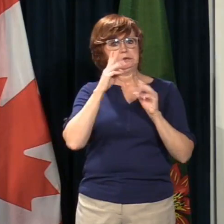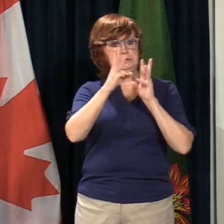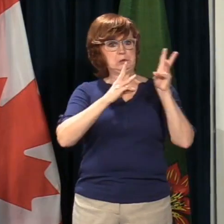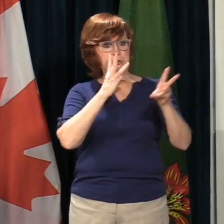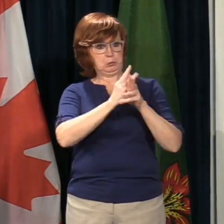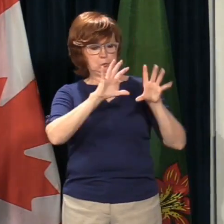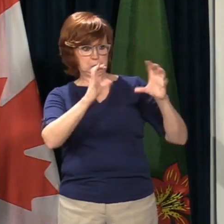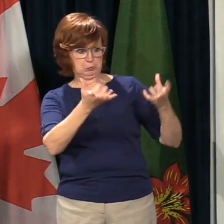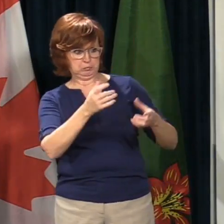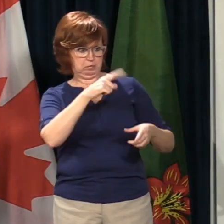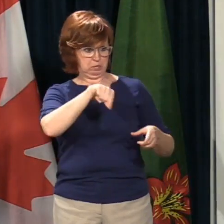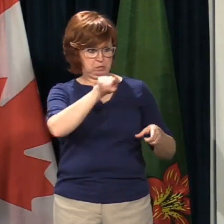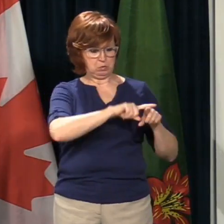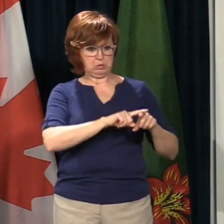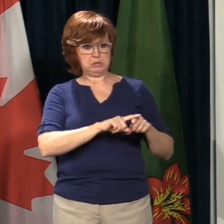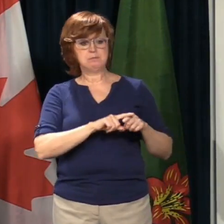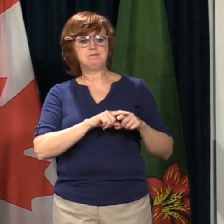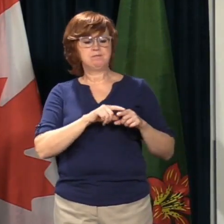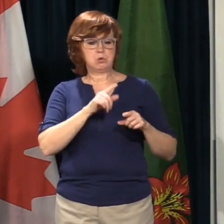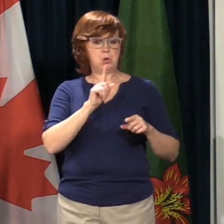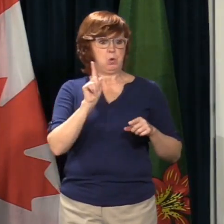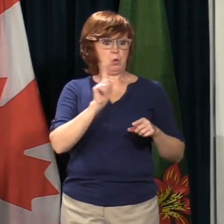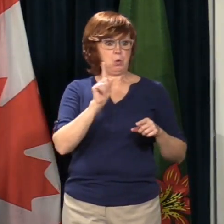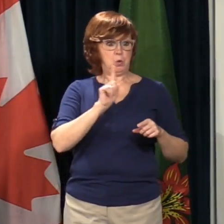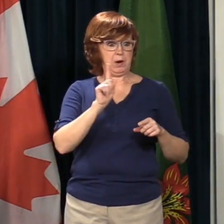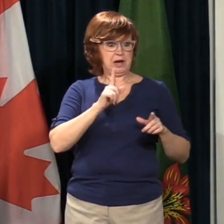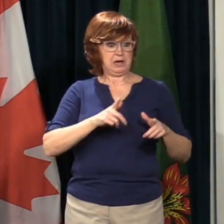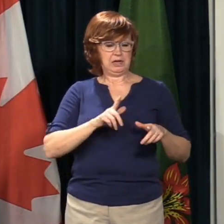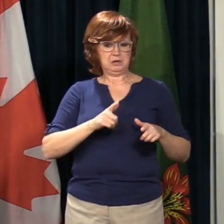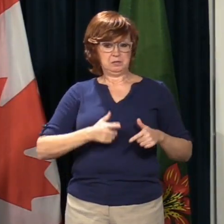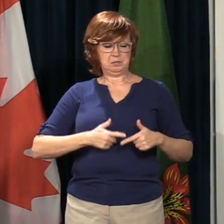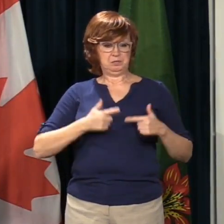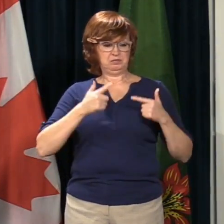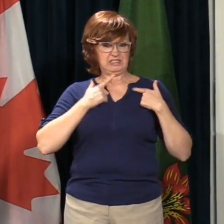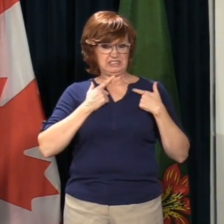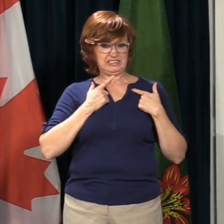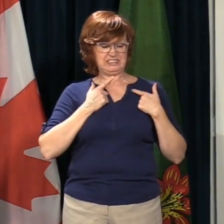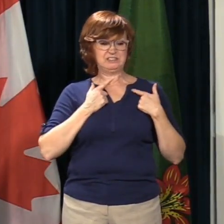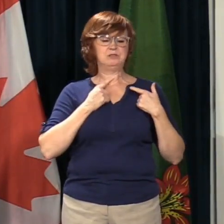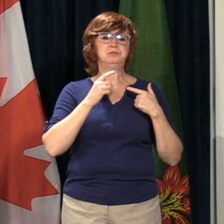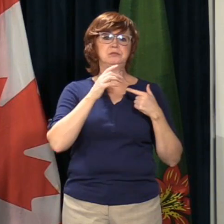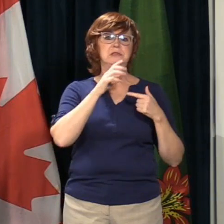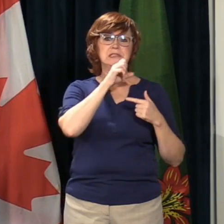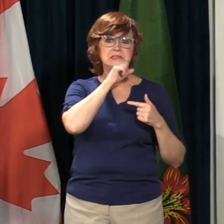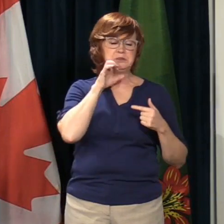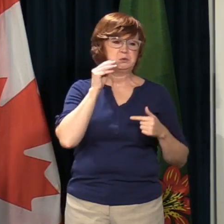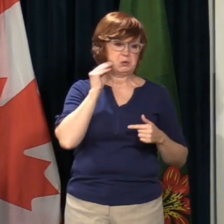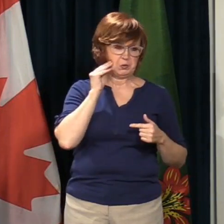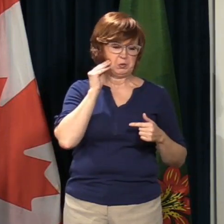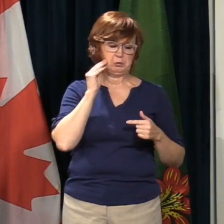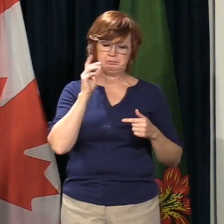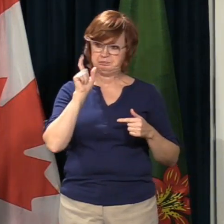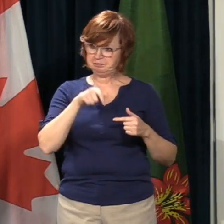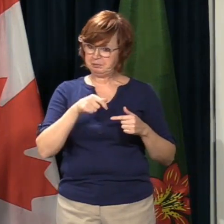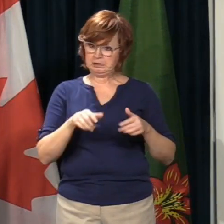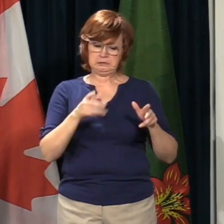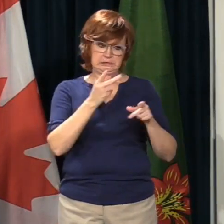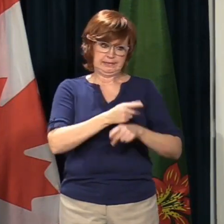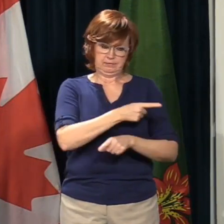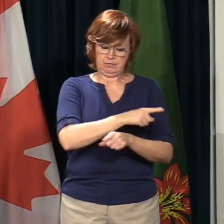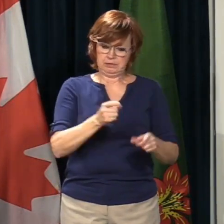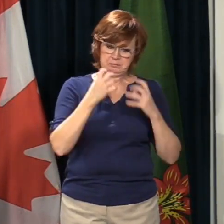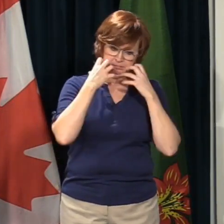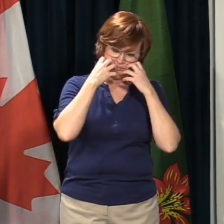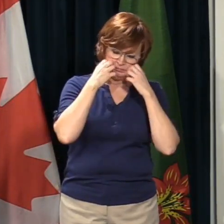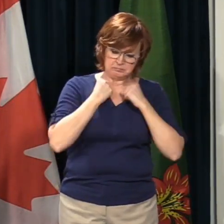COVID-19 on patients in long-term care. Working closely with the Ministry of Health, we are taking the directives outlined